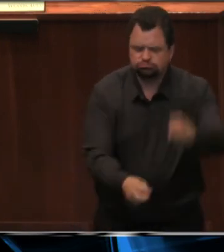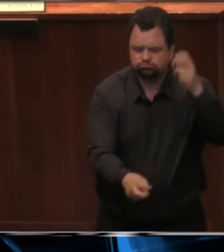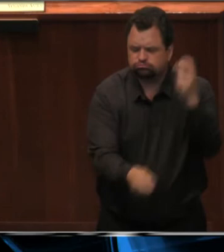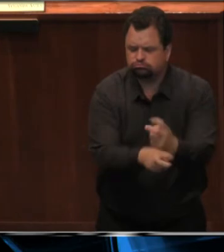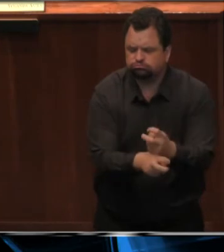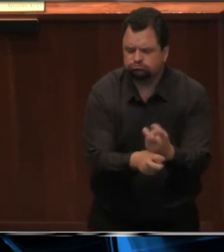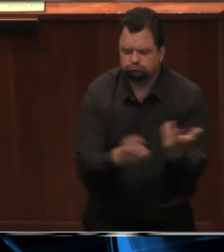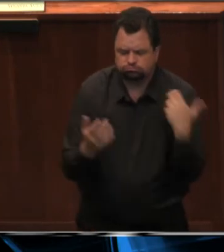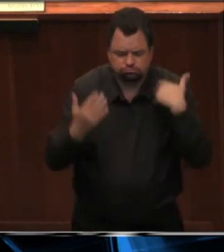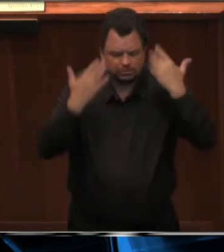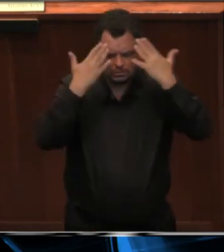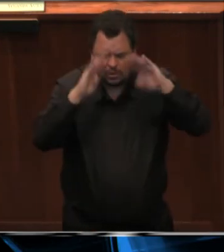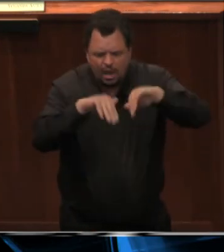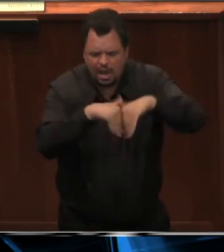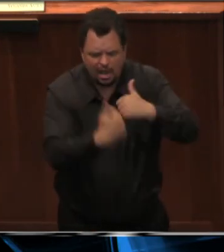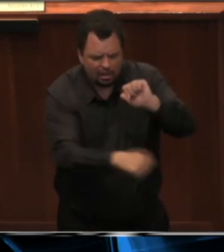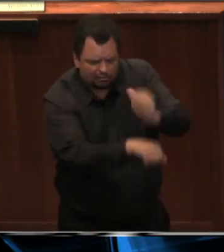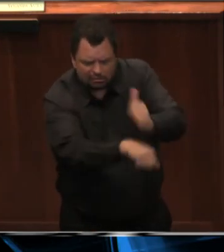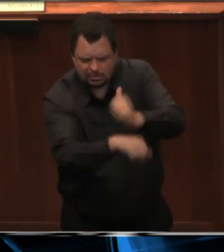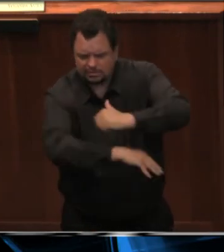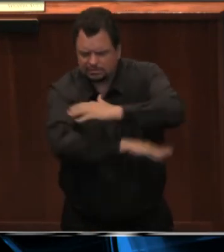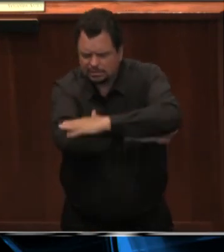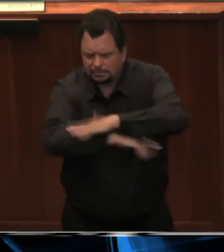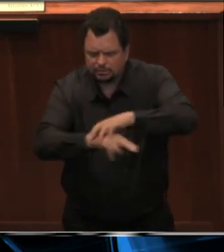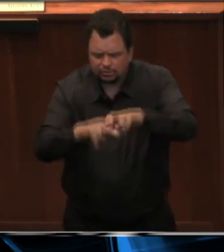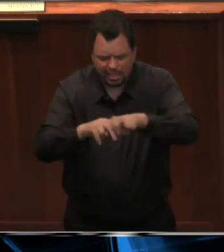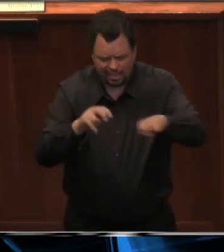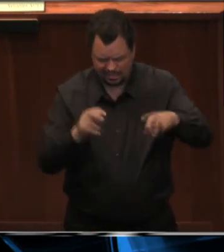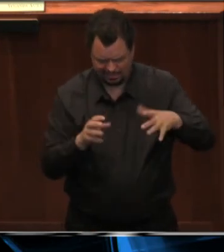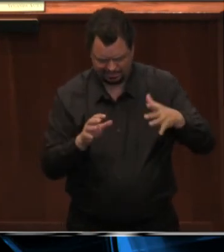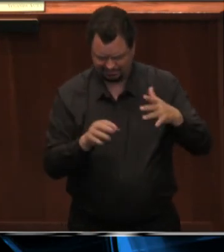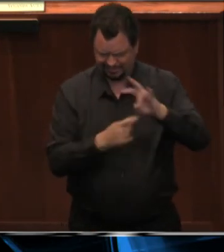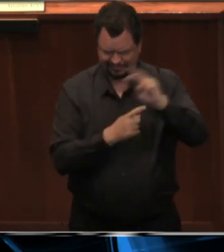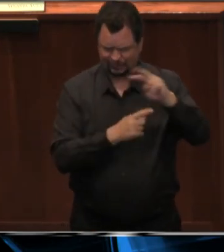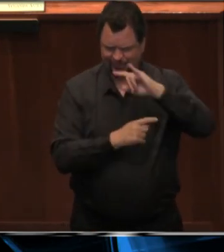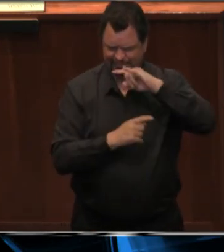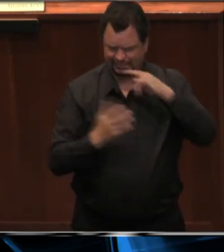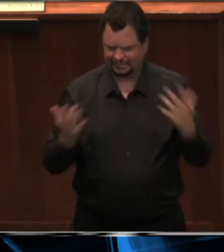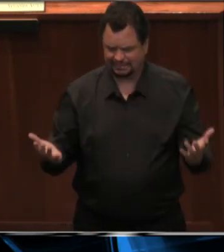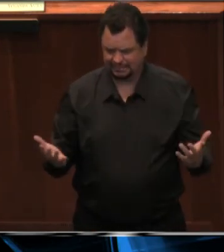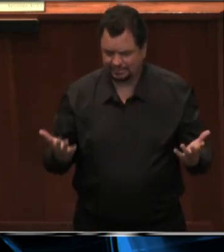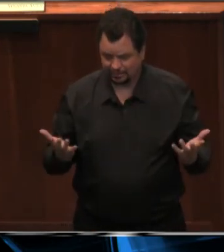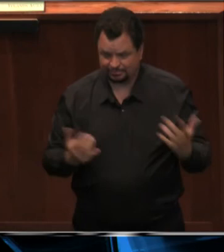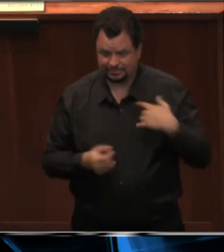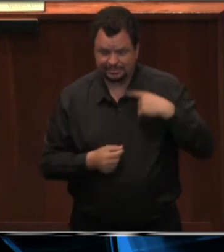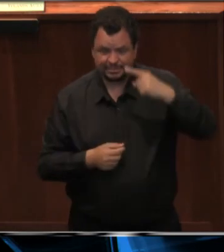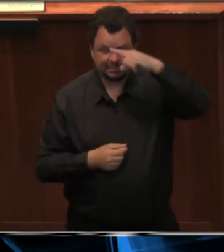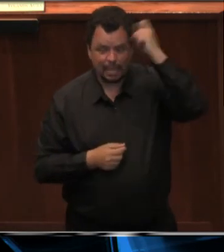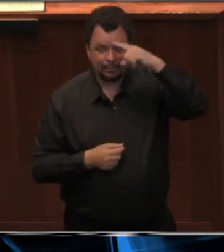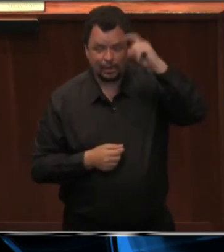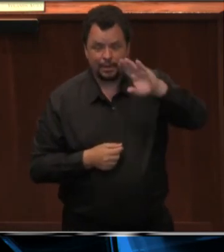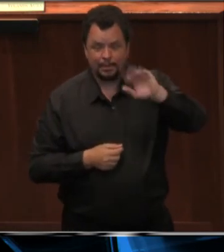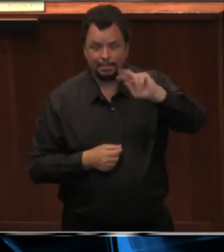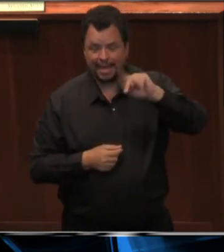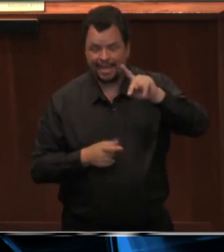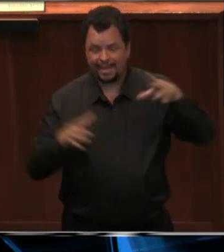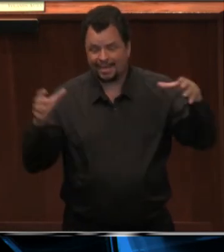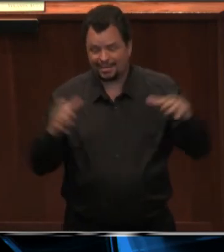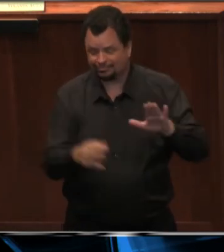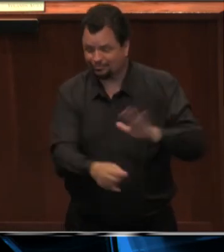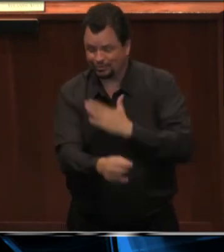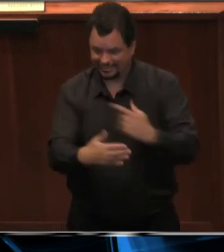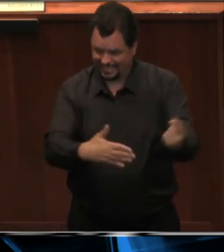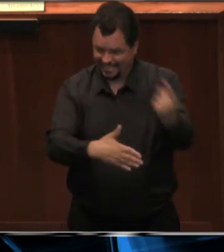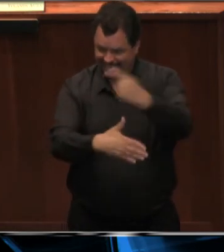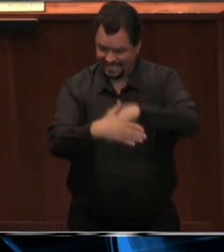I'm able to hold a summer band starting next Monday. I'm super excited about it. So are the students, because you